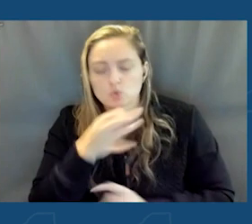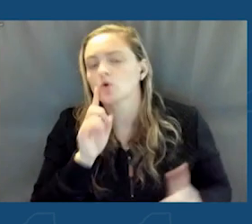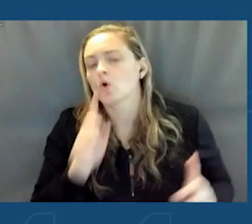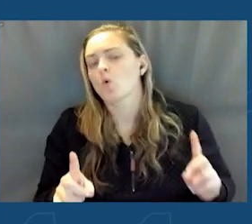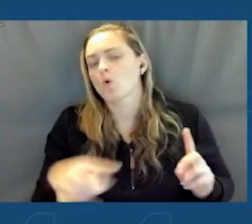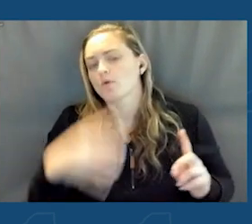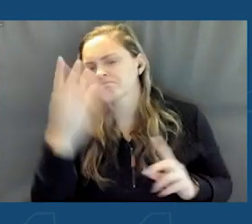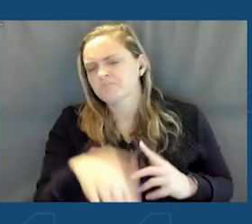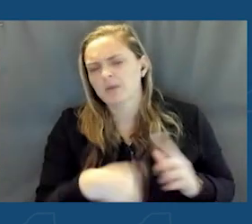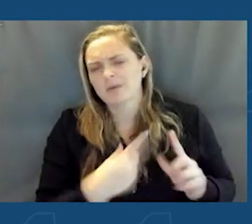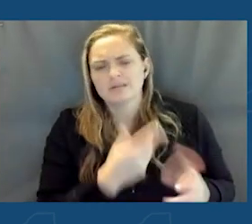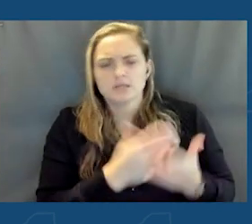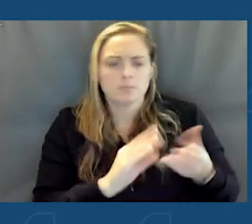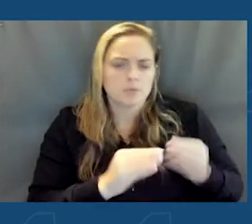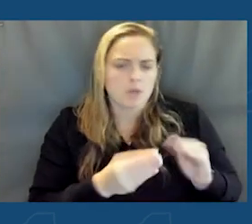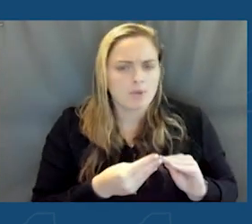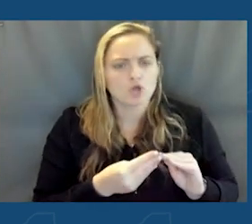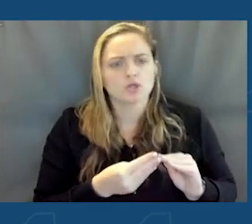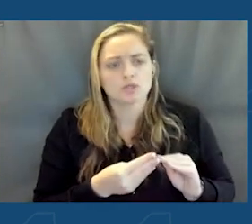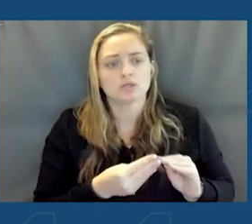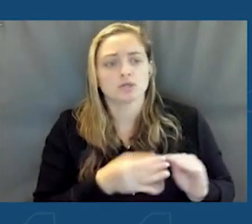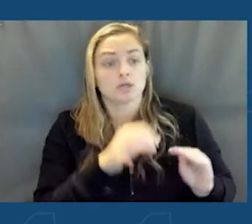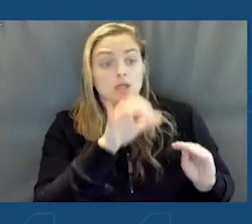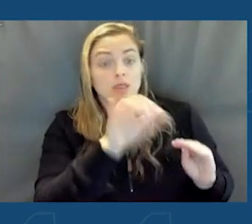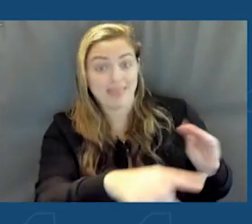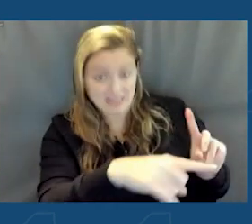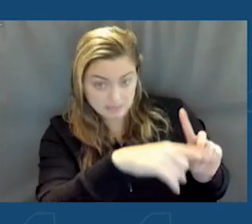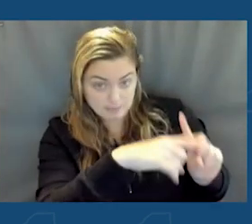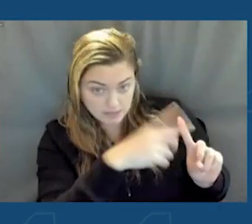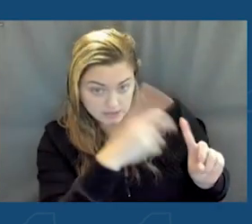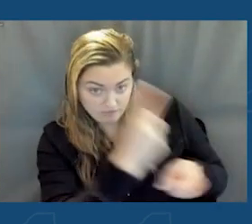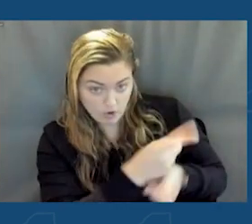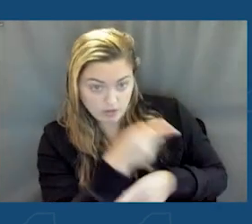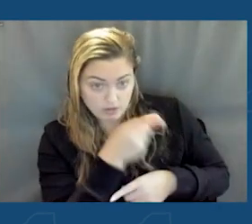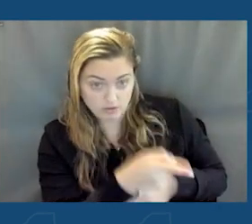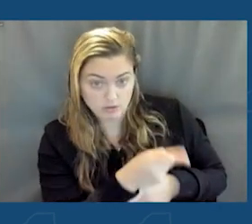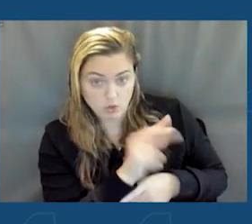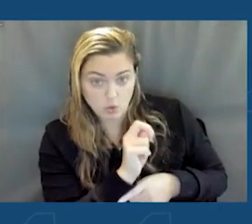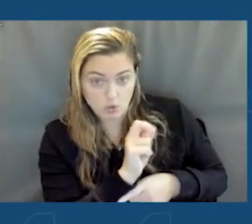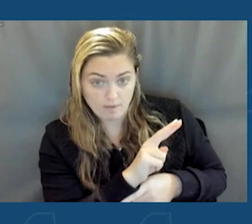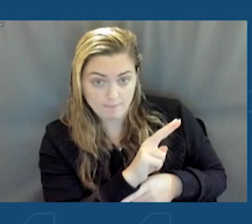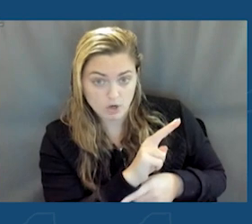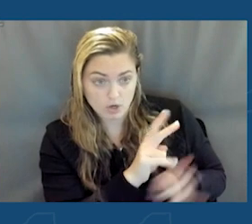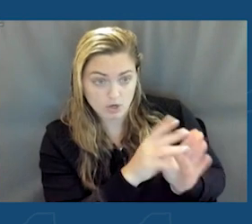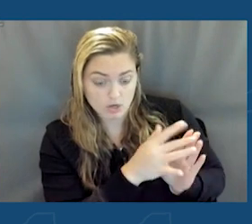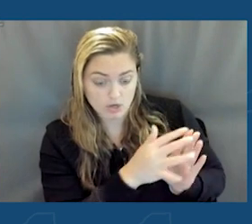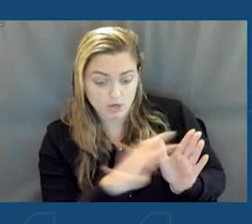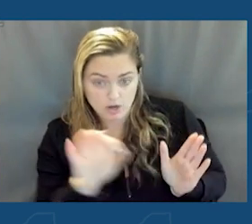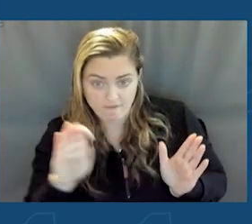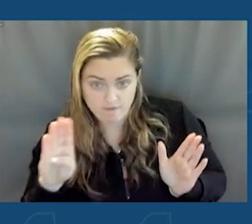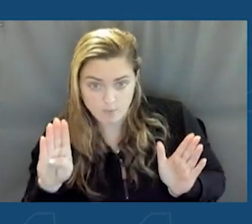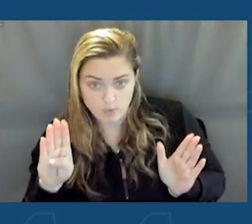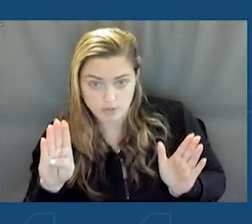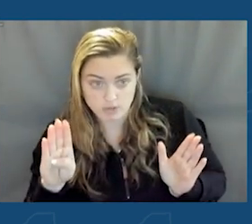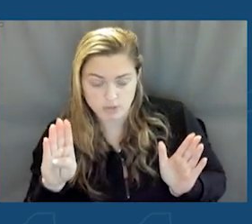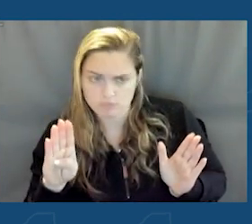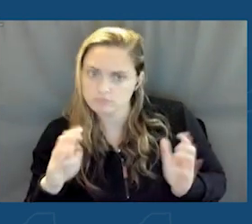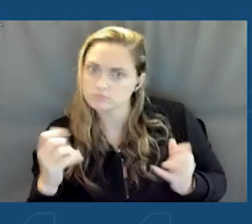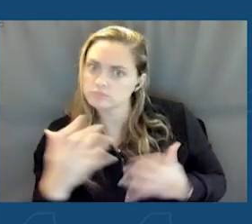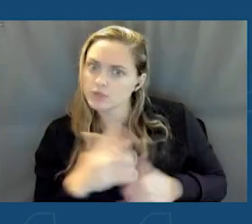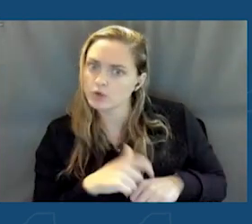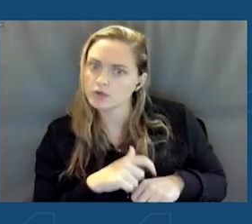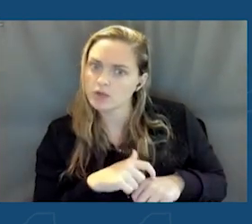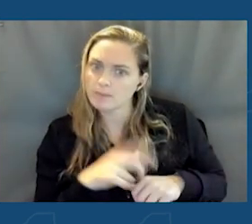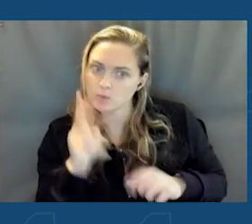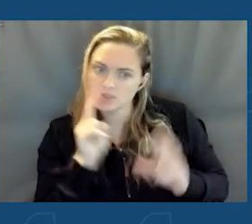some numbers where we are. Still, that's still a positive sign. Remember, it was November to February. It was a frightening time here. Look at the spike